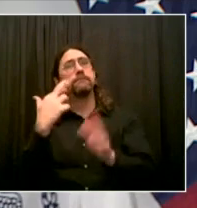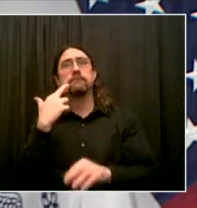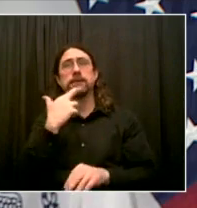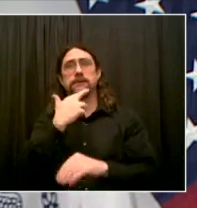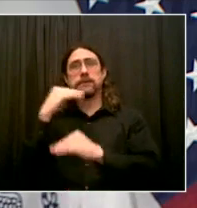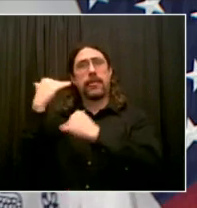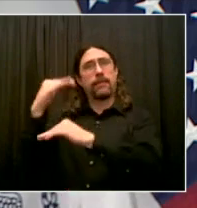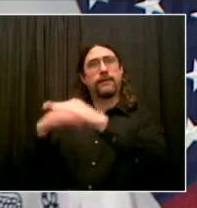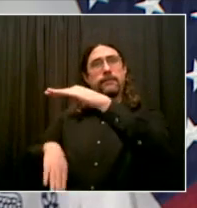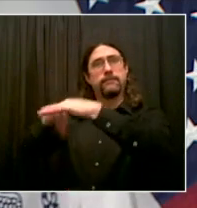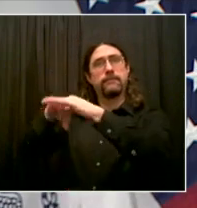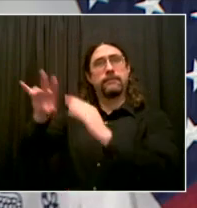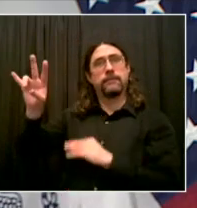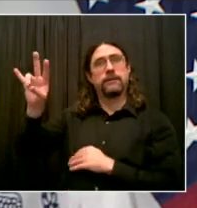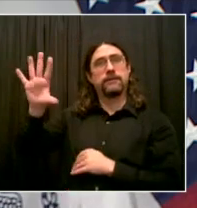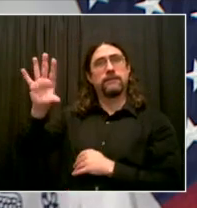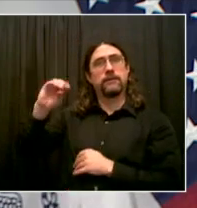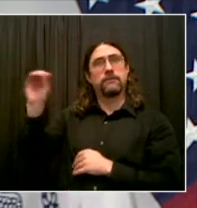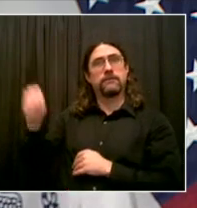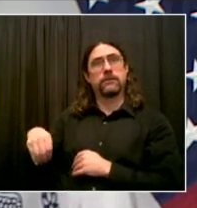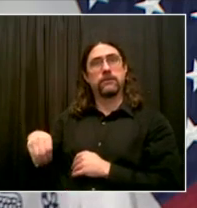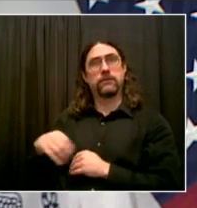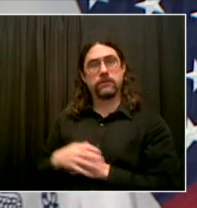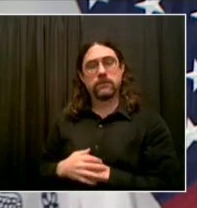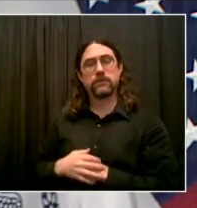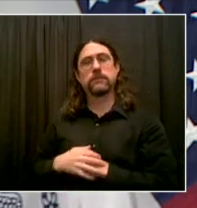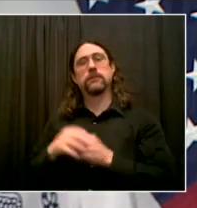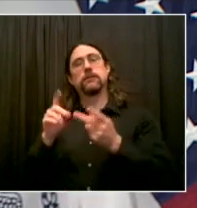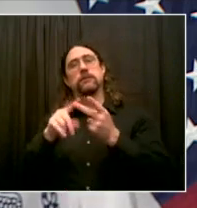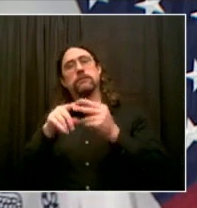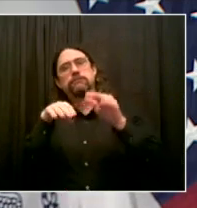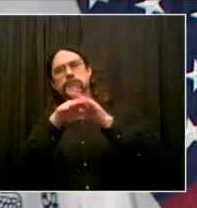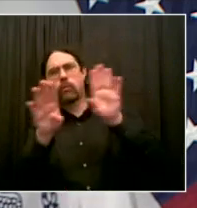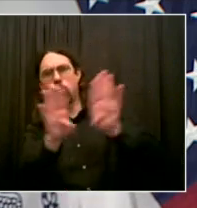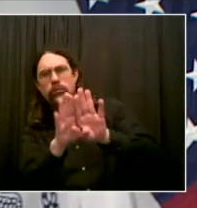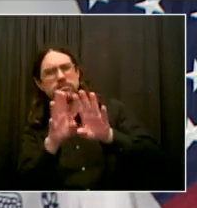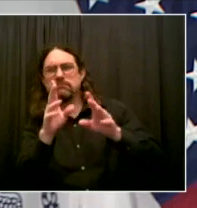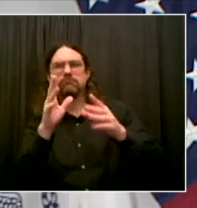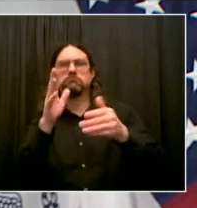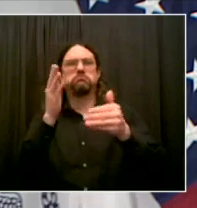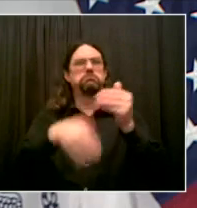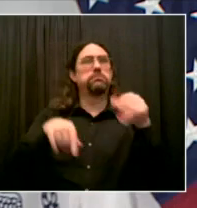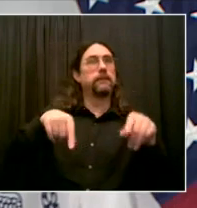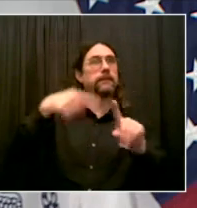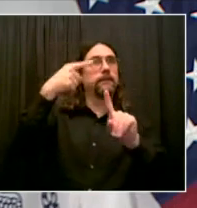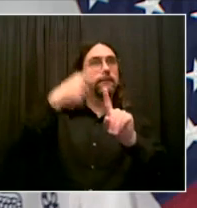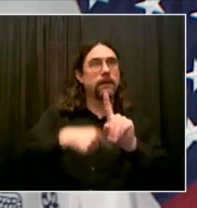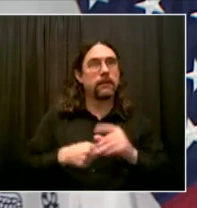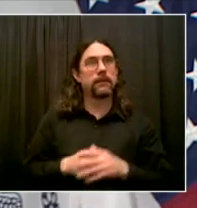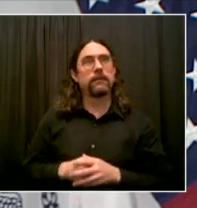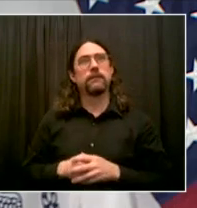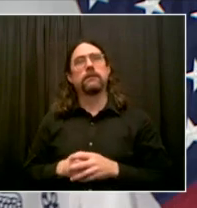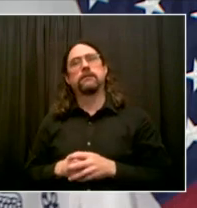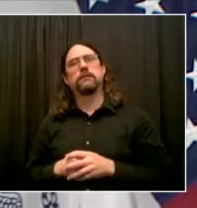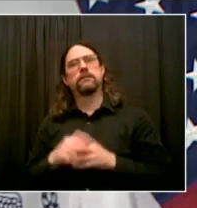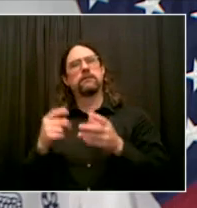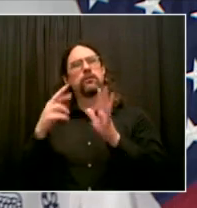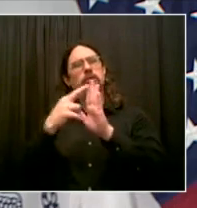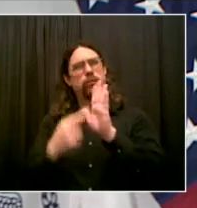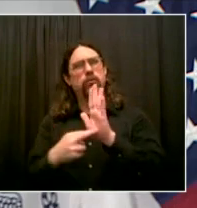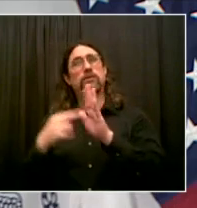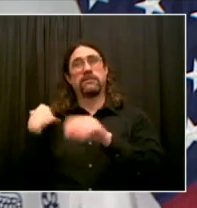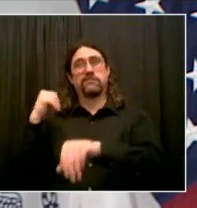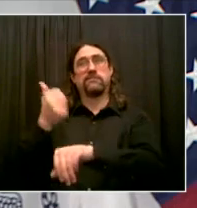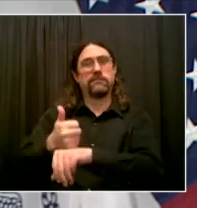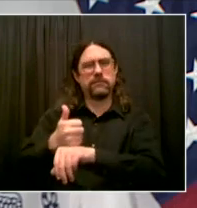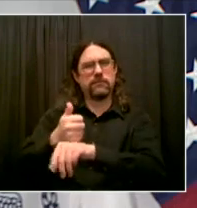of handful of restrictions, several restrictions coming up basically at once? Are we at the right time for that, given that I know you have expressed